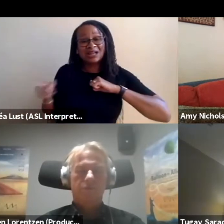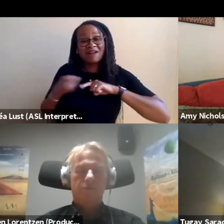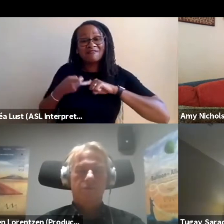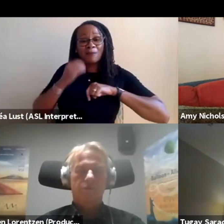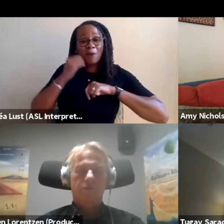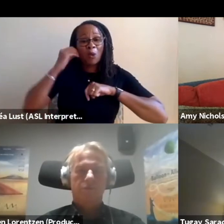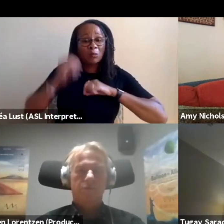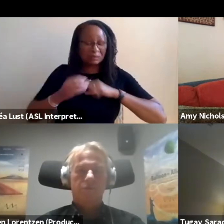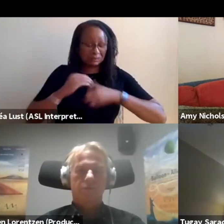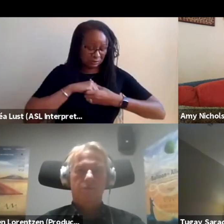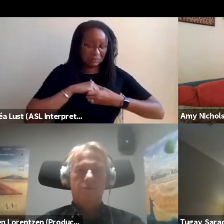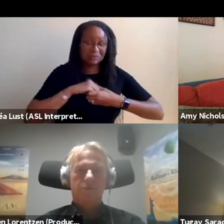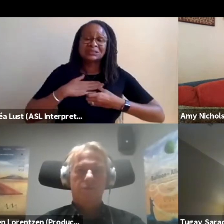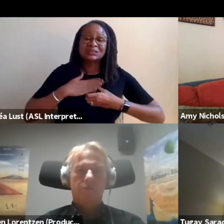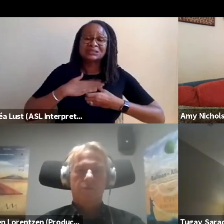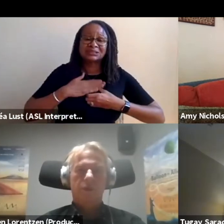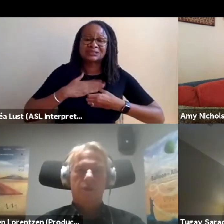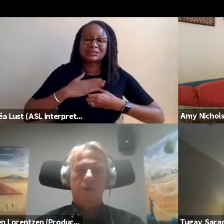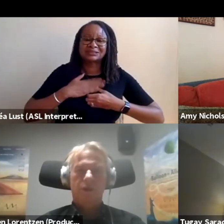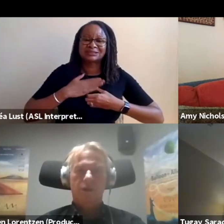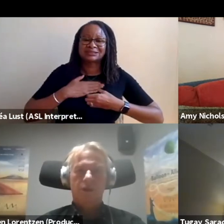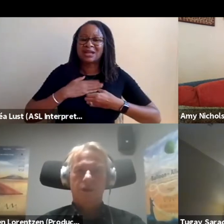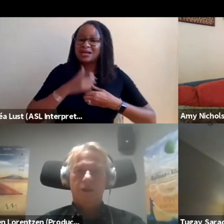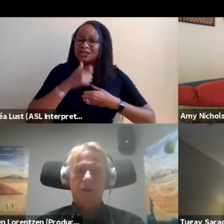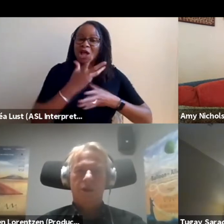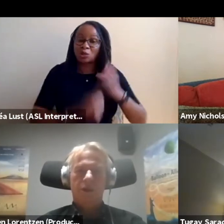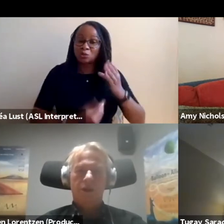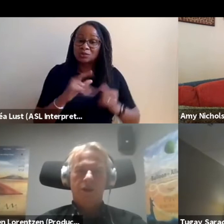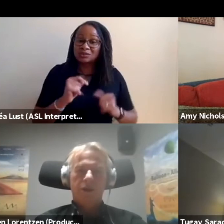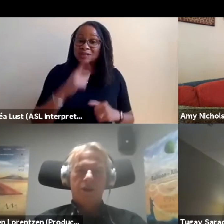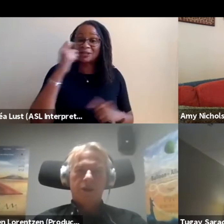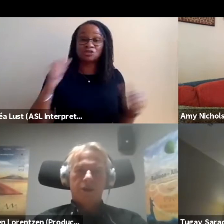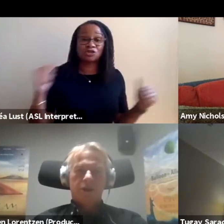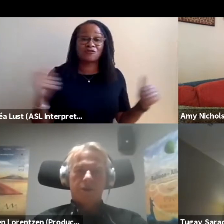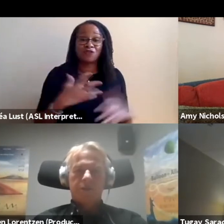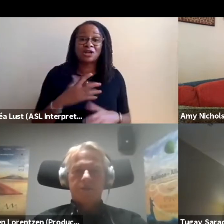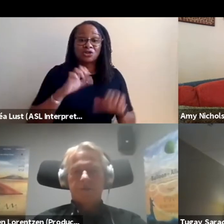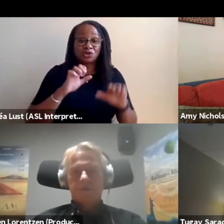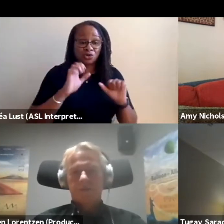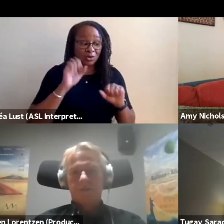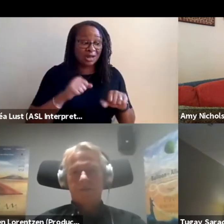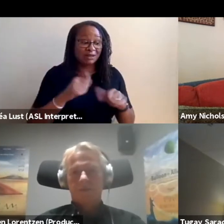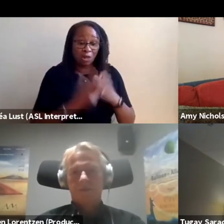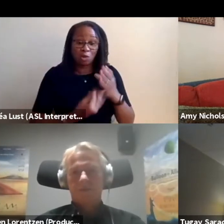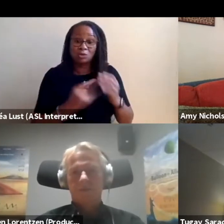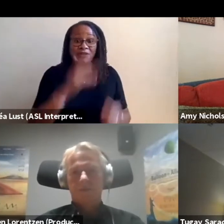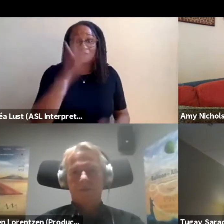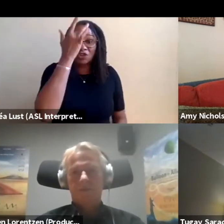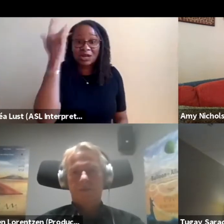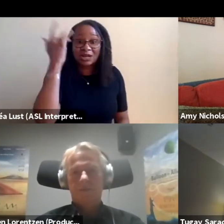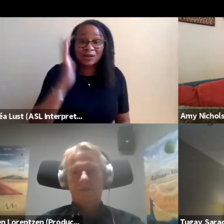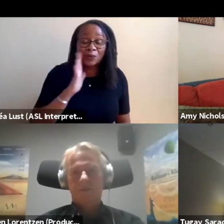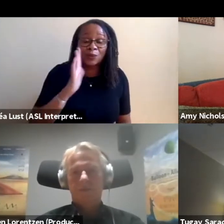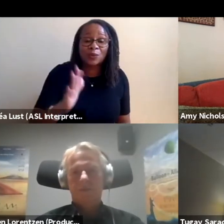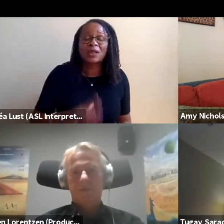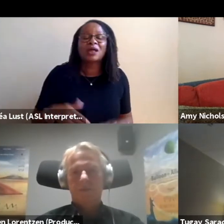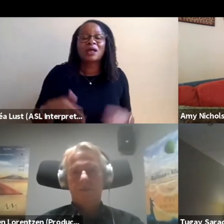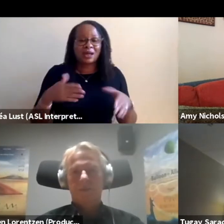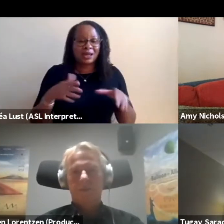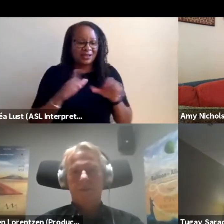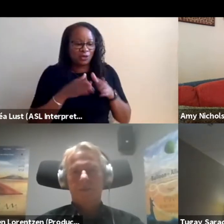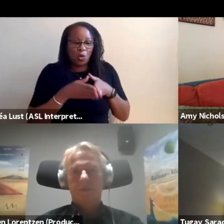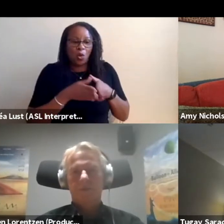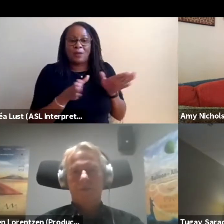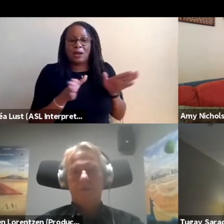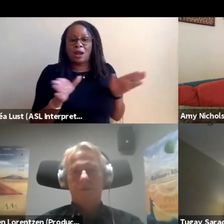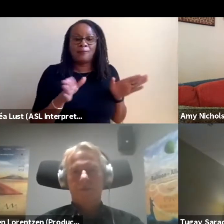close in your box as much as you can, because you're afraid that you could lose it if you open your heart for